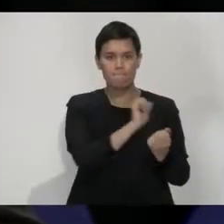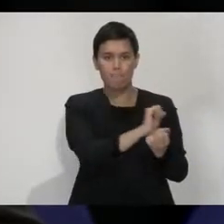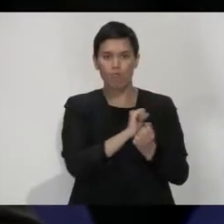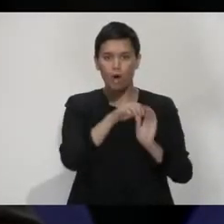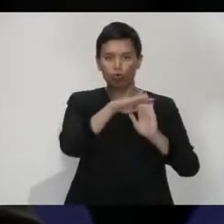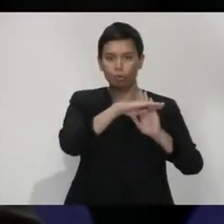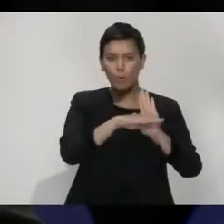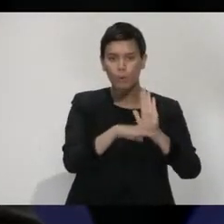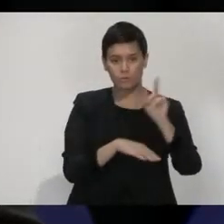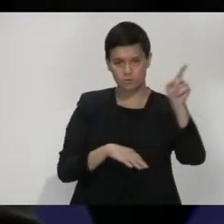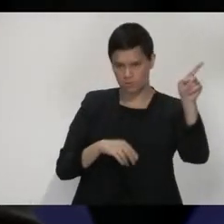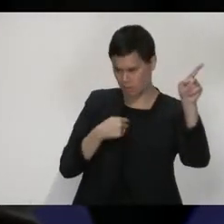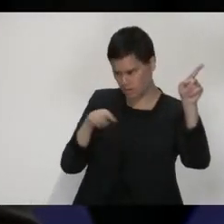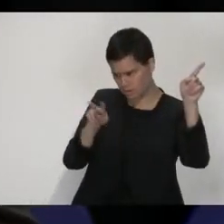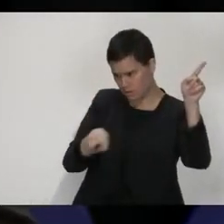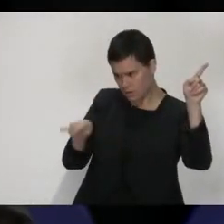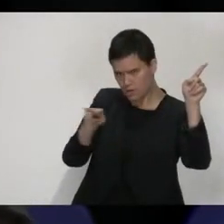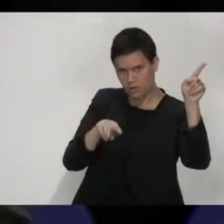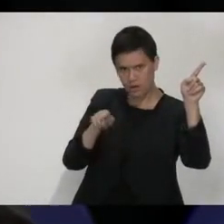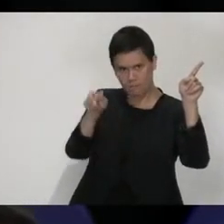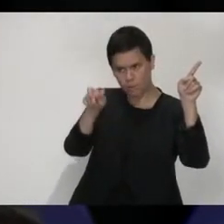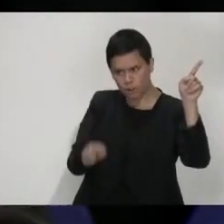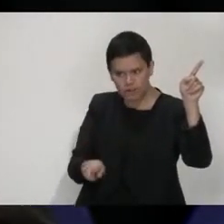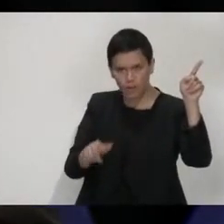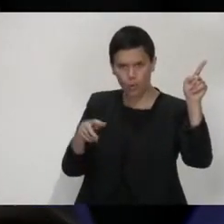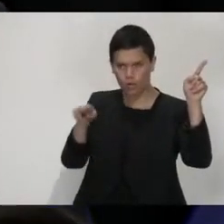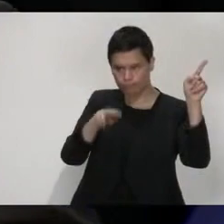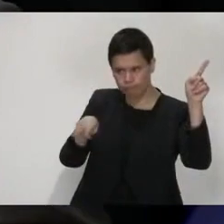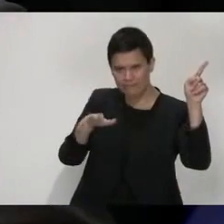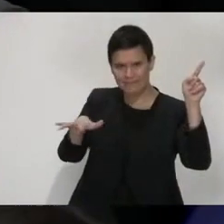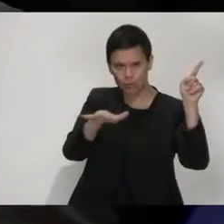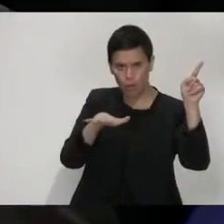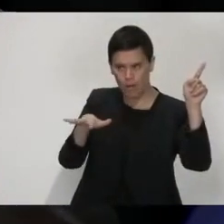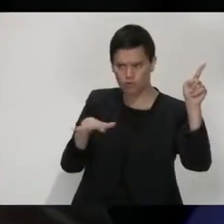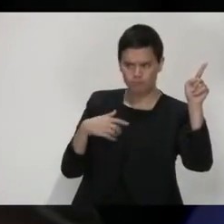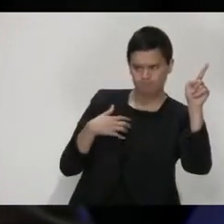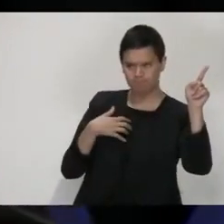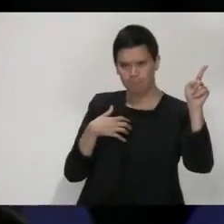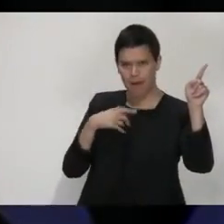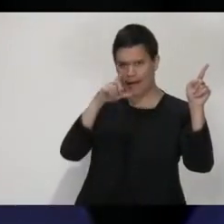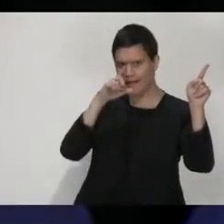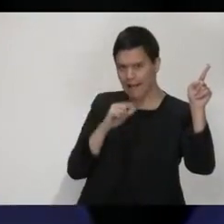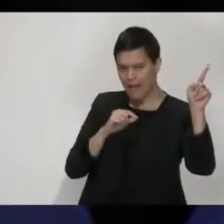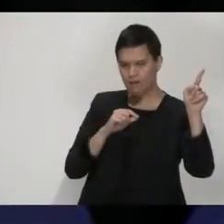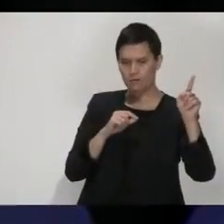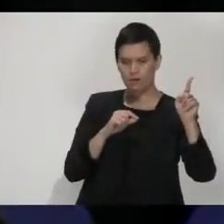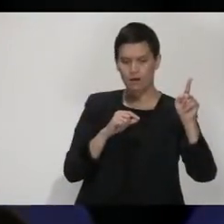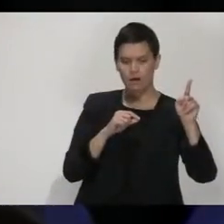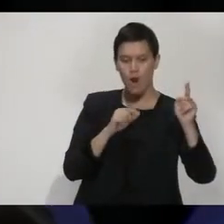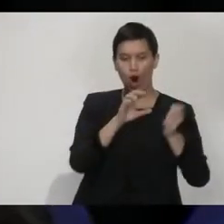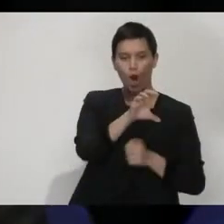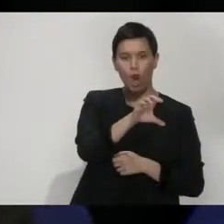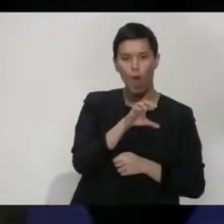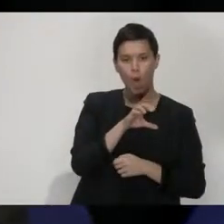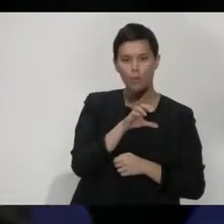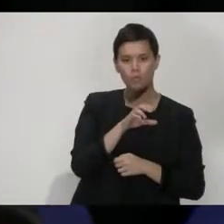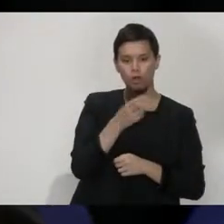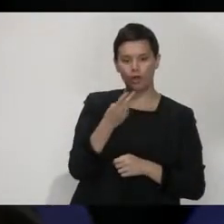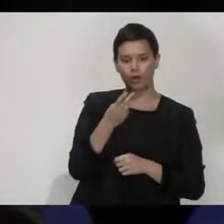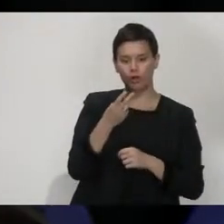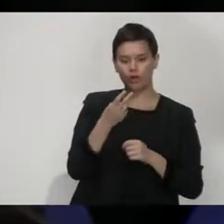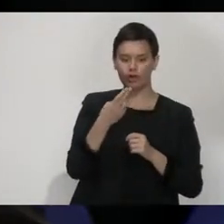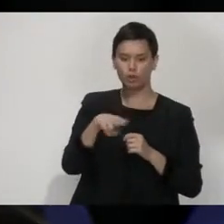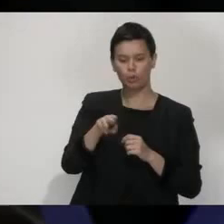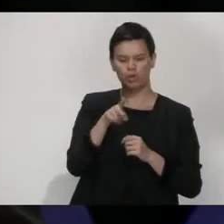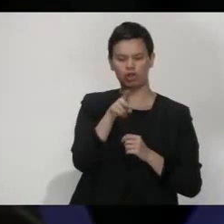in. Clearly the Reserve Bank made the decision, and it was their decision, around LVRs because they wanted to make sure the market held up.